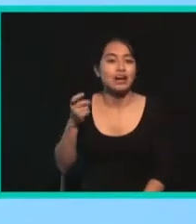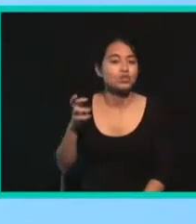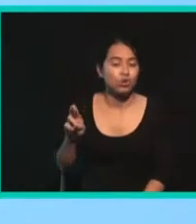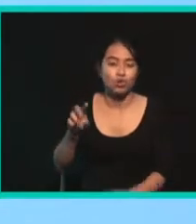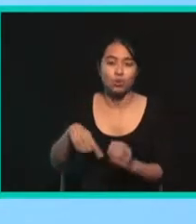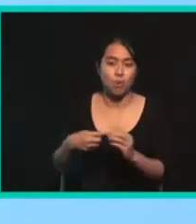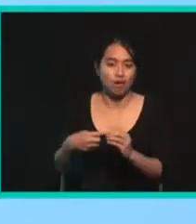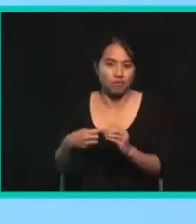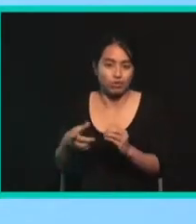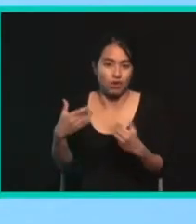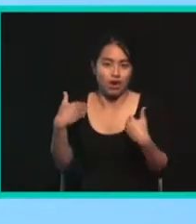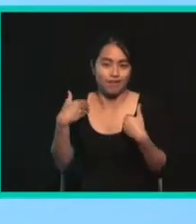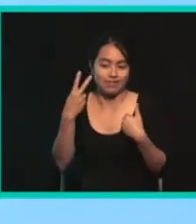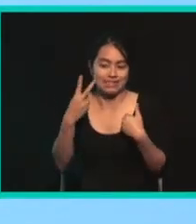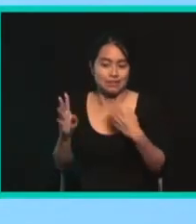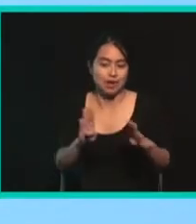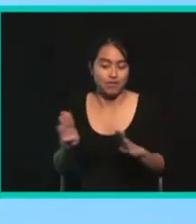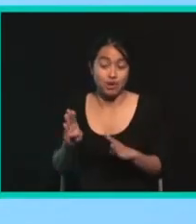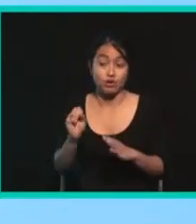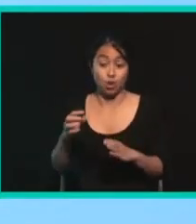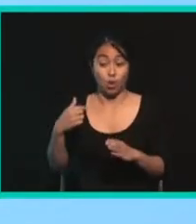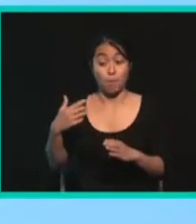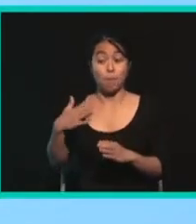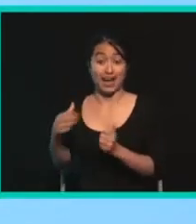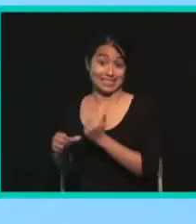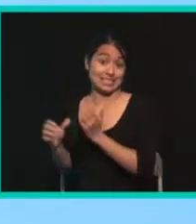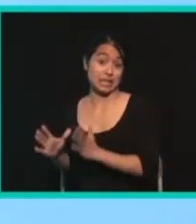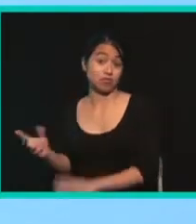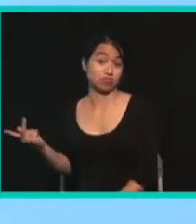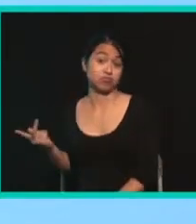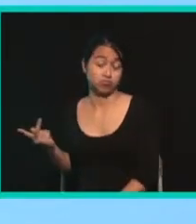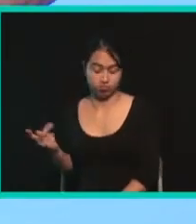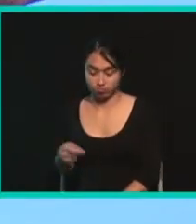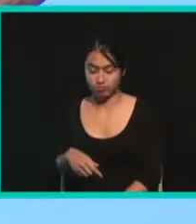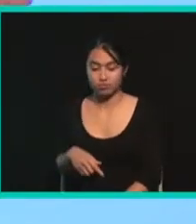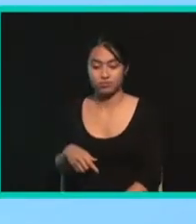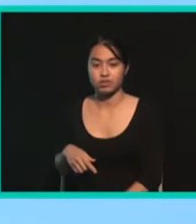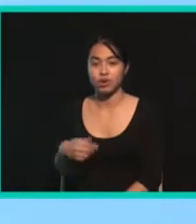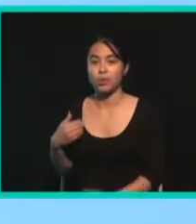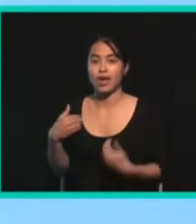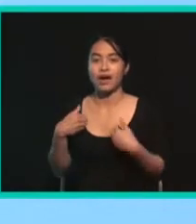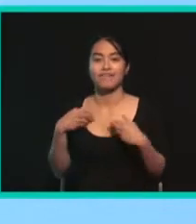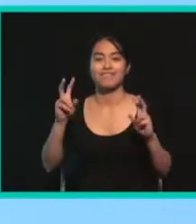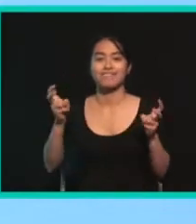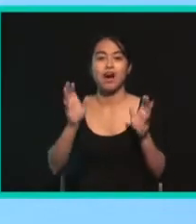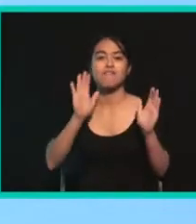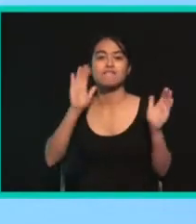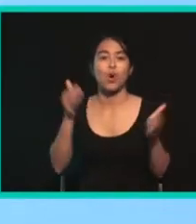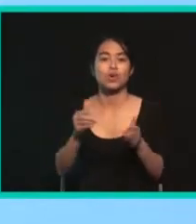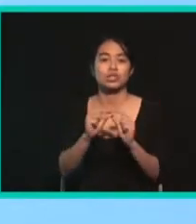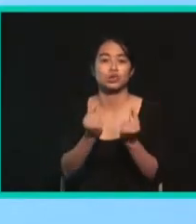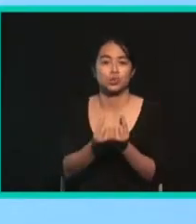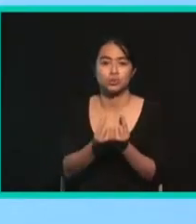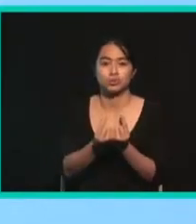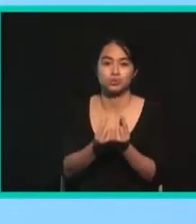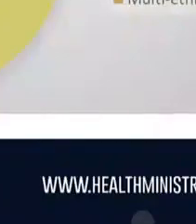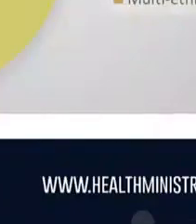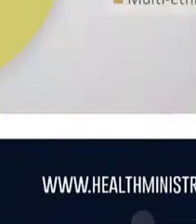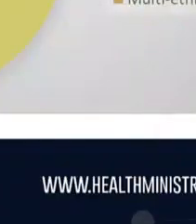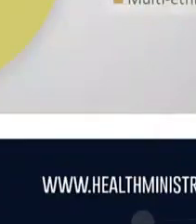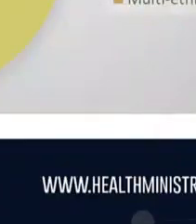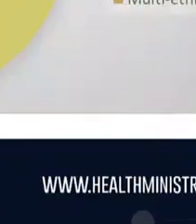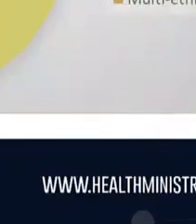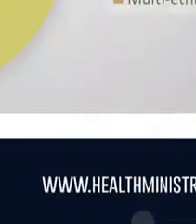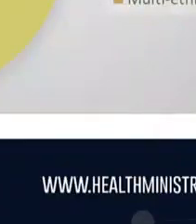behaviors. So what I did with a graduate assistant of mine, we actually did some focus groups. So let me tell you a little bit more about our focus groups. So